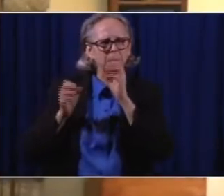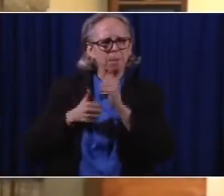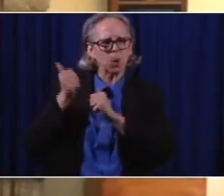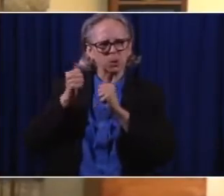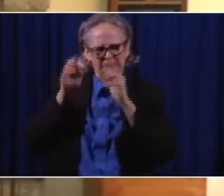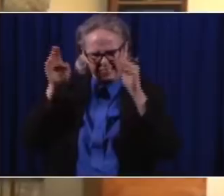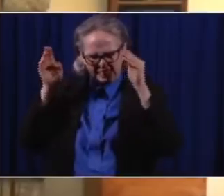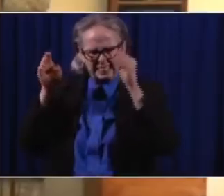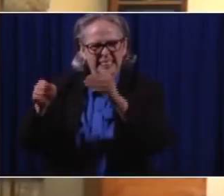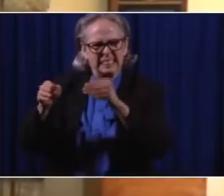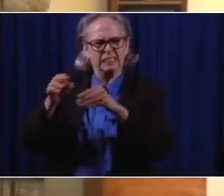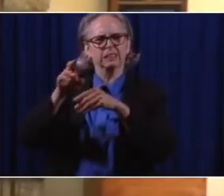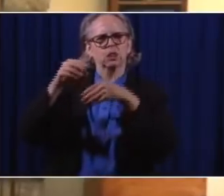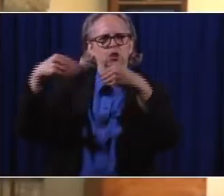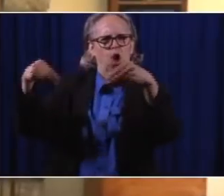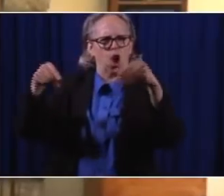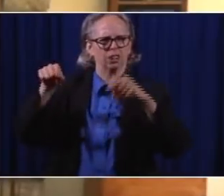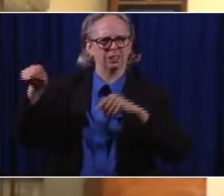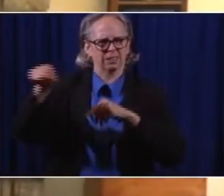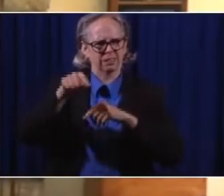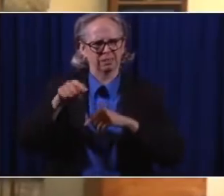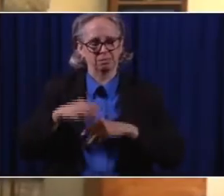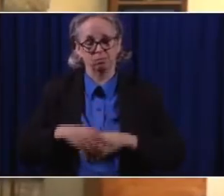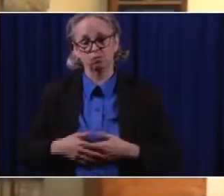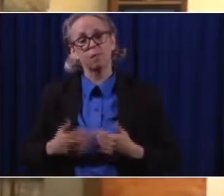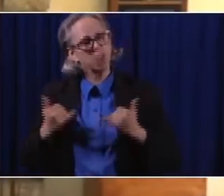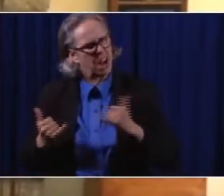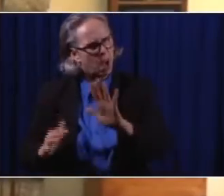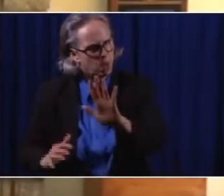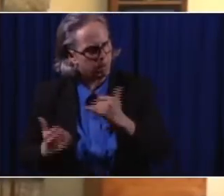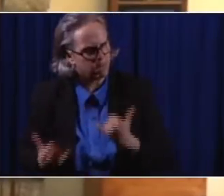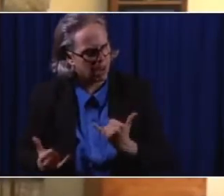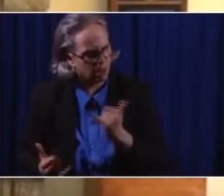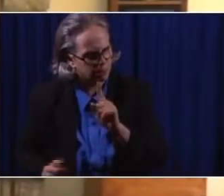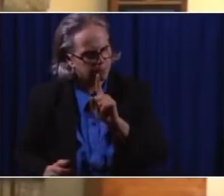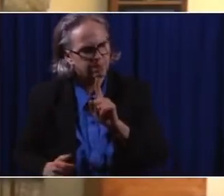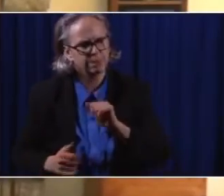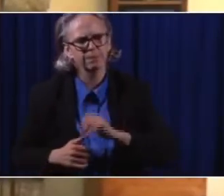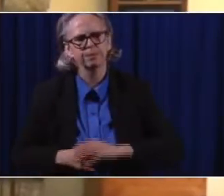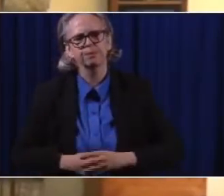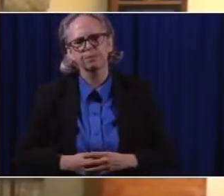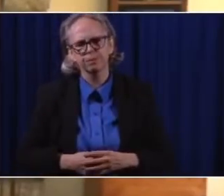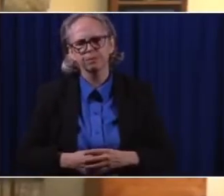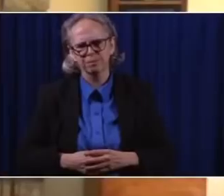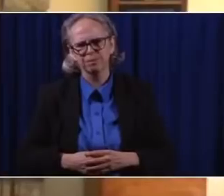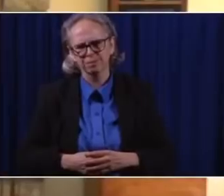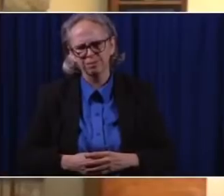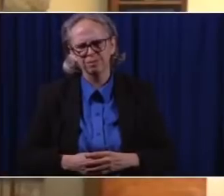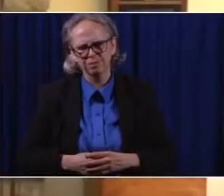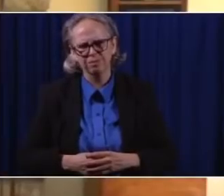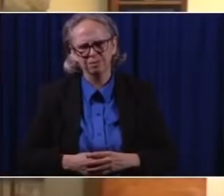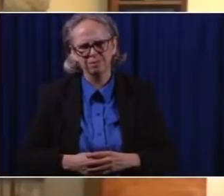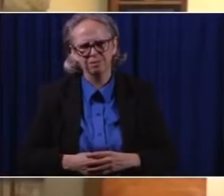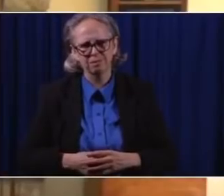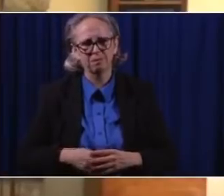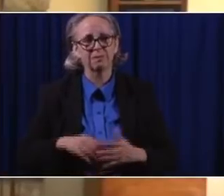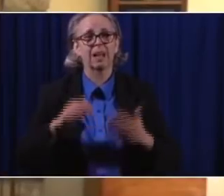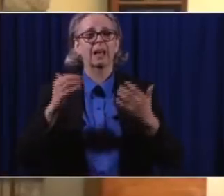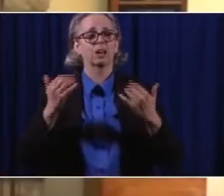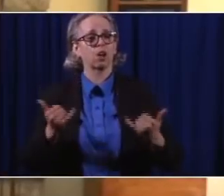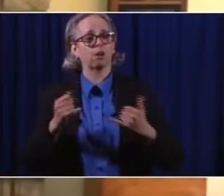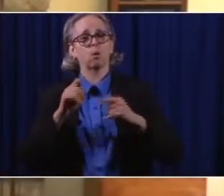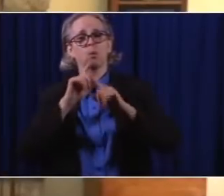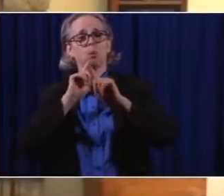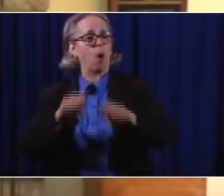It's, at least for the time being, the current order in regard to fitness centers and